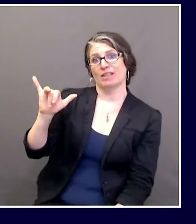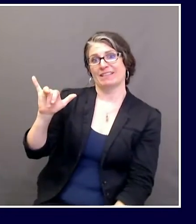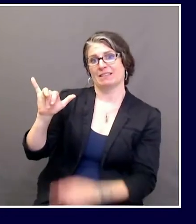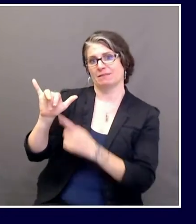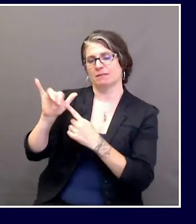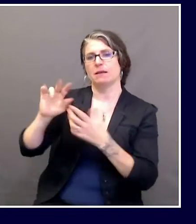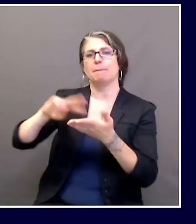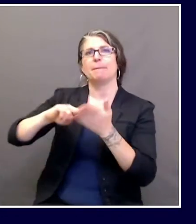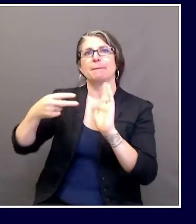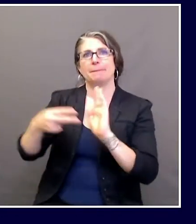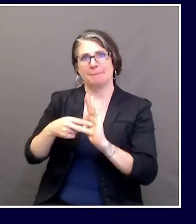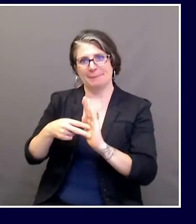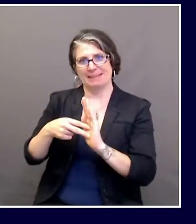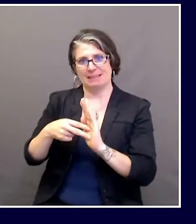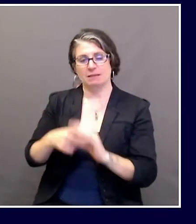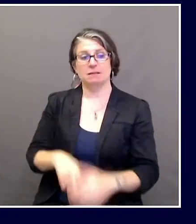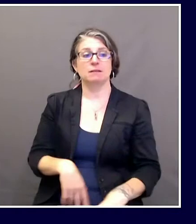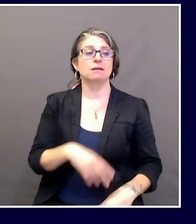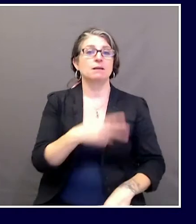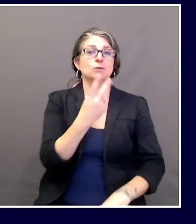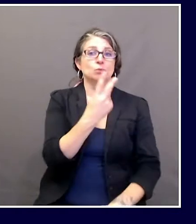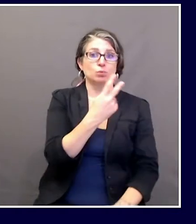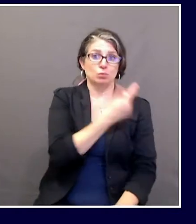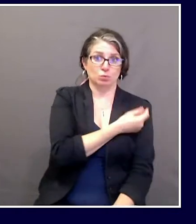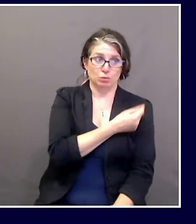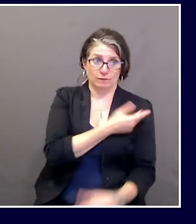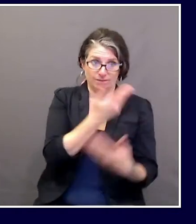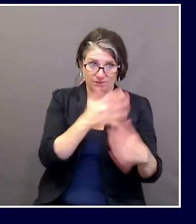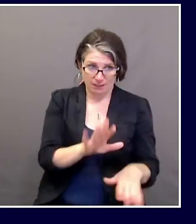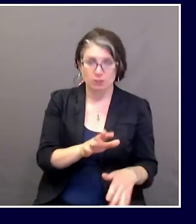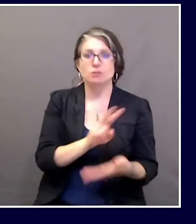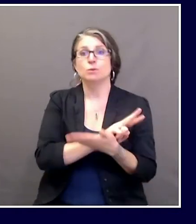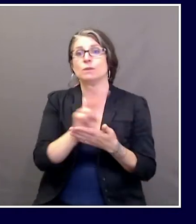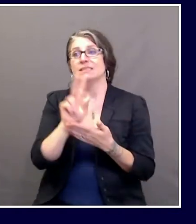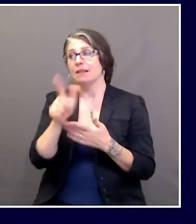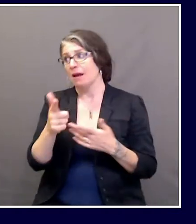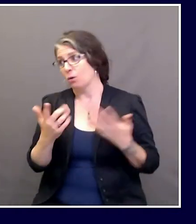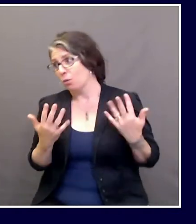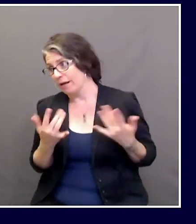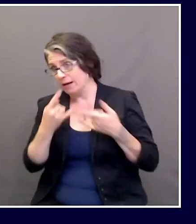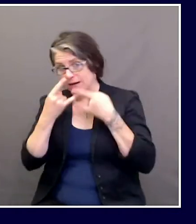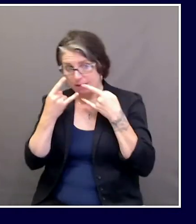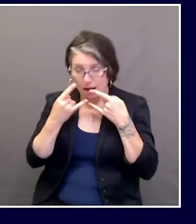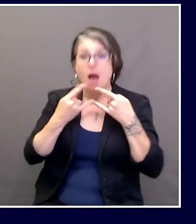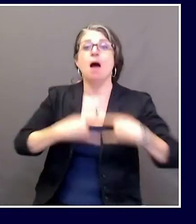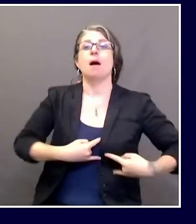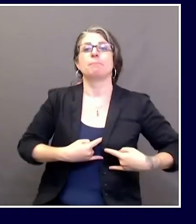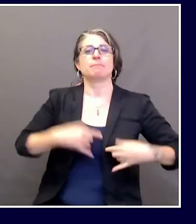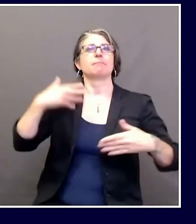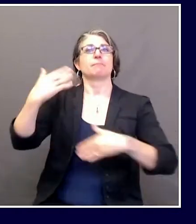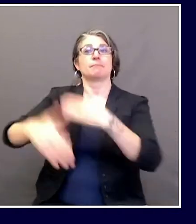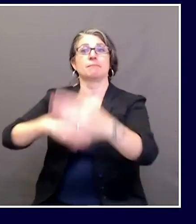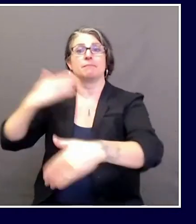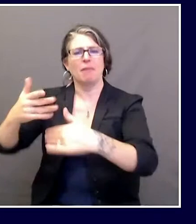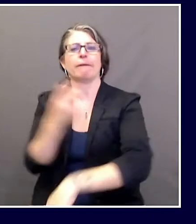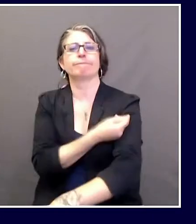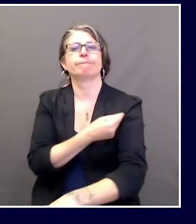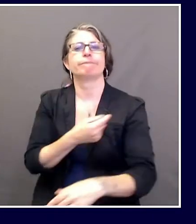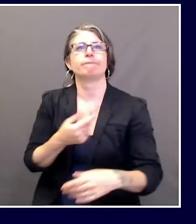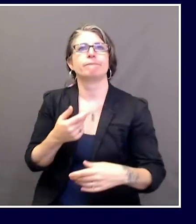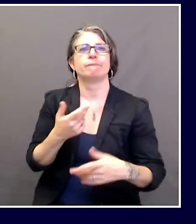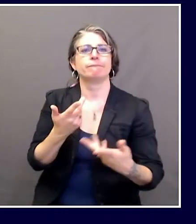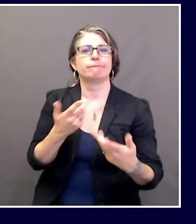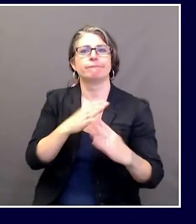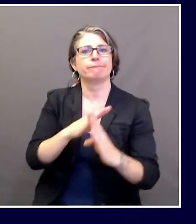of thousands of people in Maine who have been fully vaccinated, the rate of breakthrough cases right now in Maine